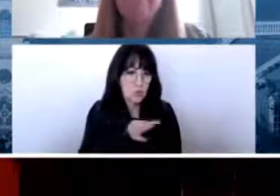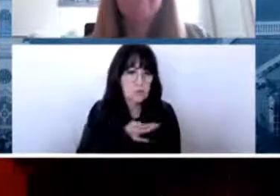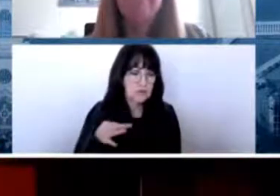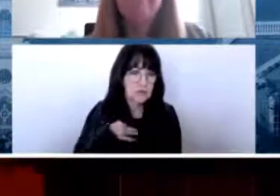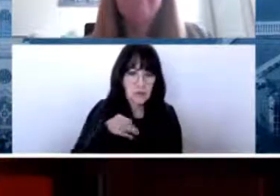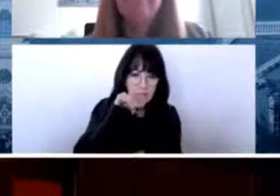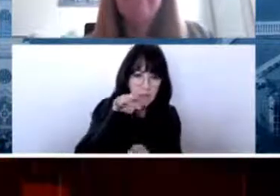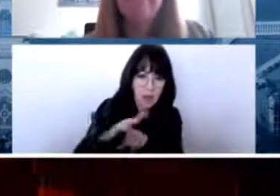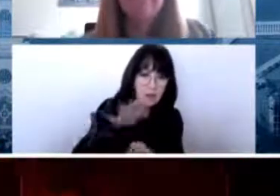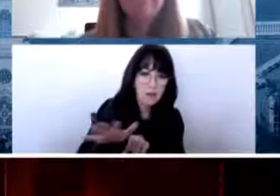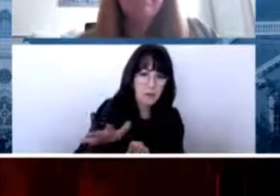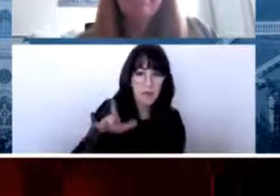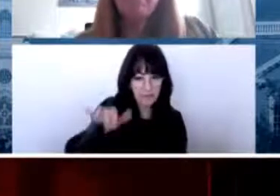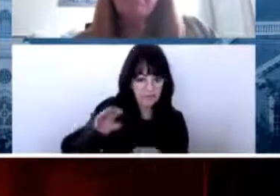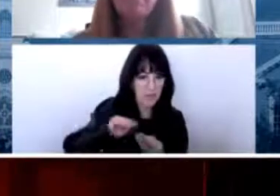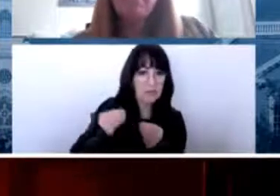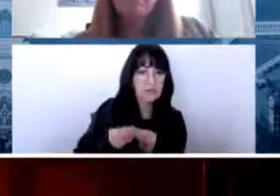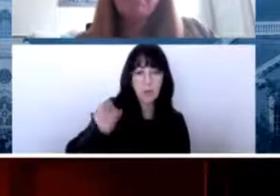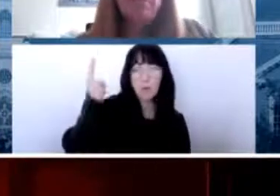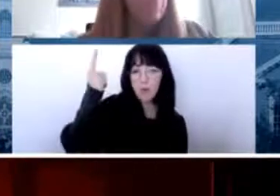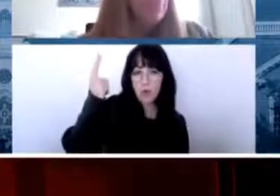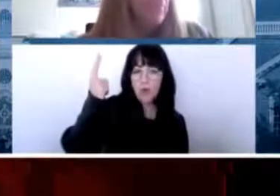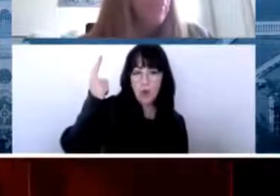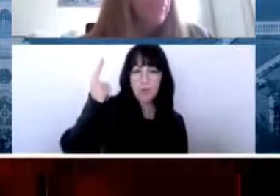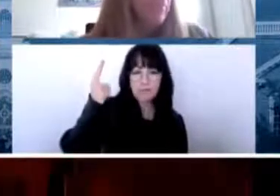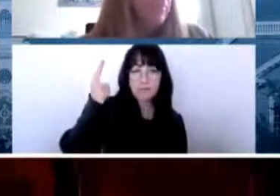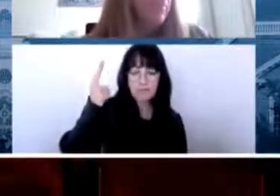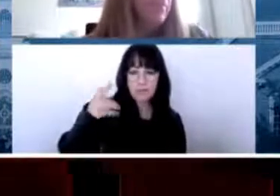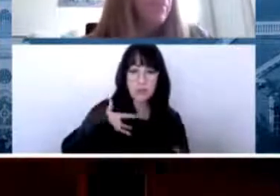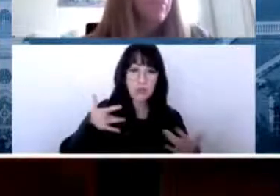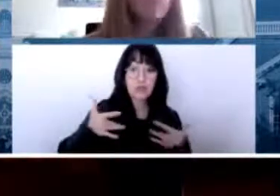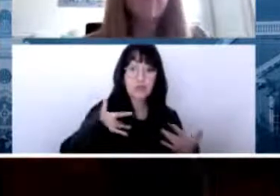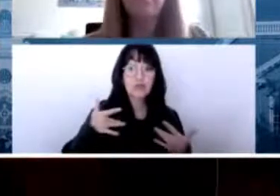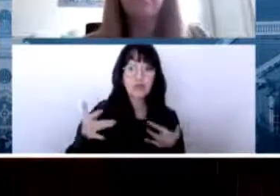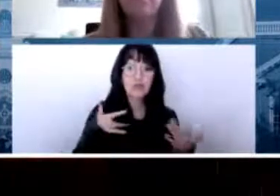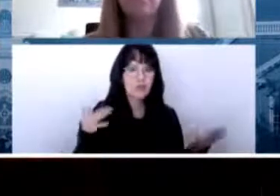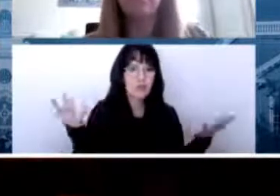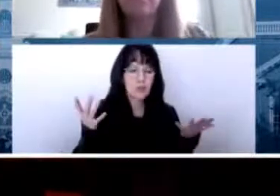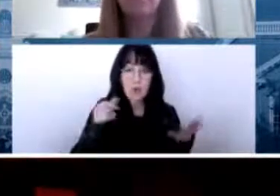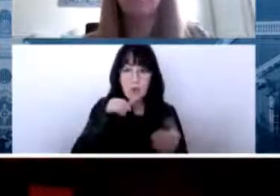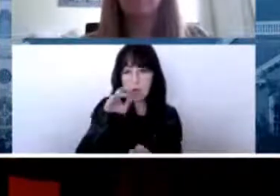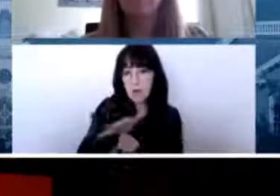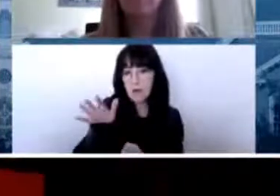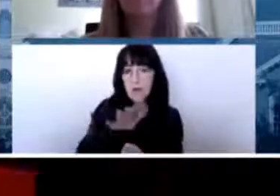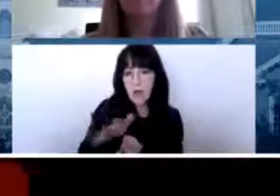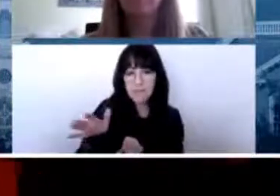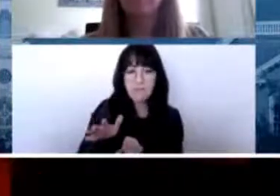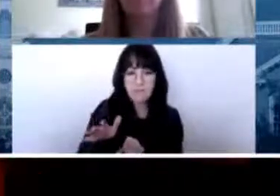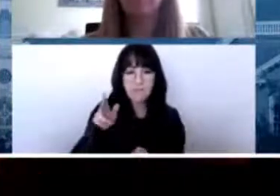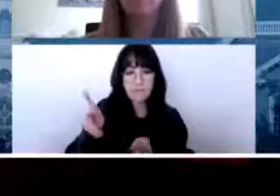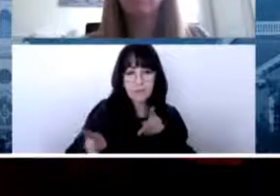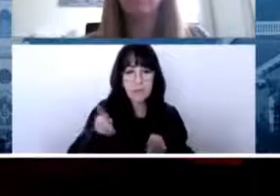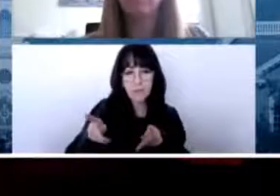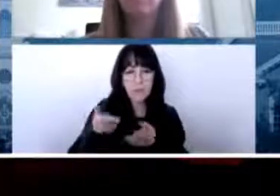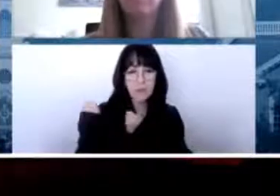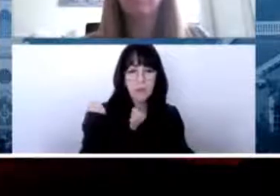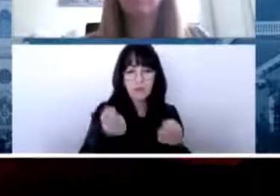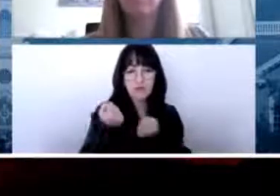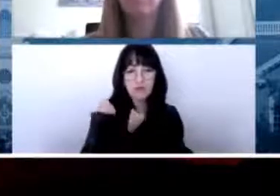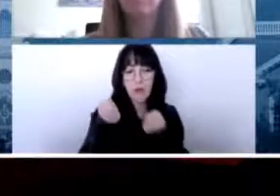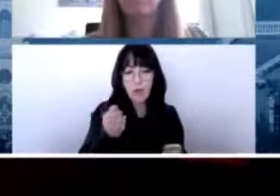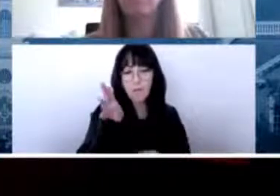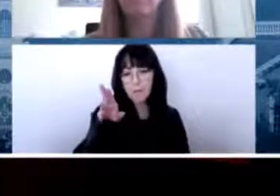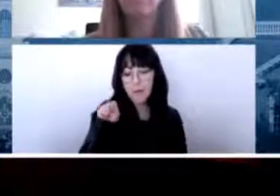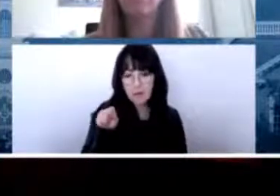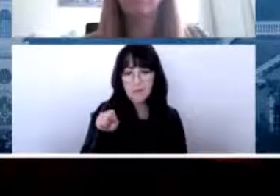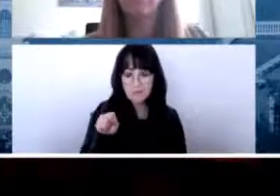Absolutely. It's the number one concern. And it's the number one concern on our White House call this morning. There was comments